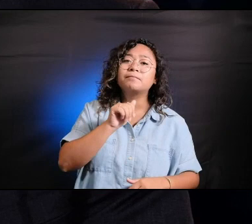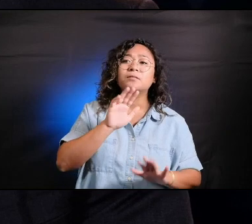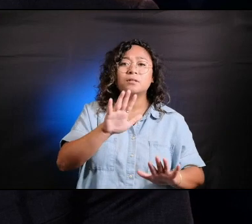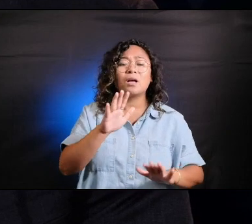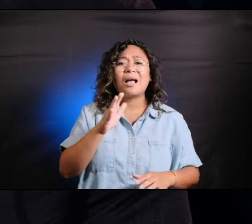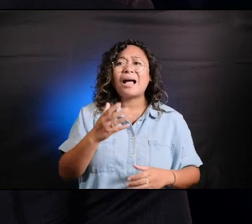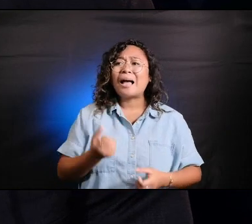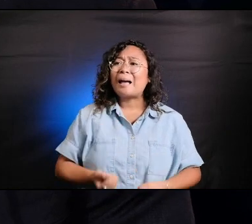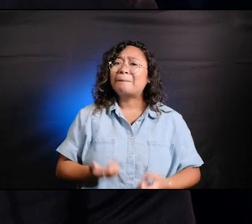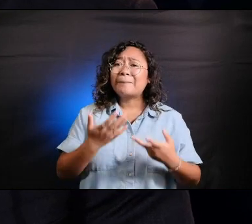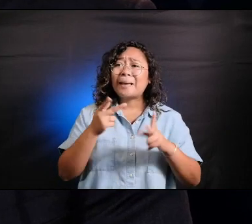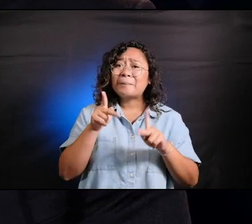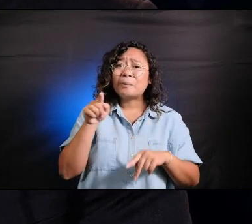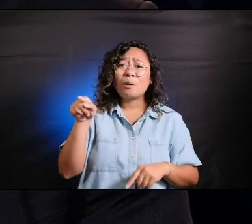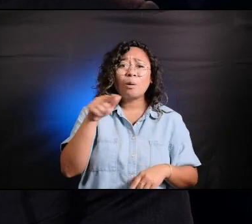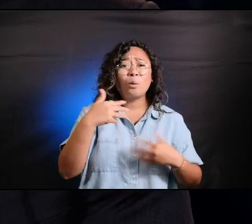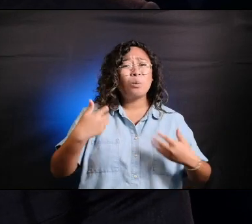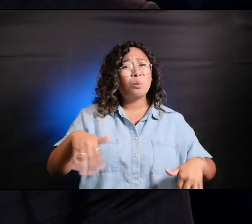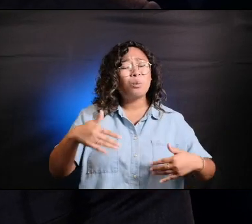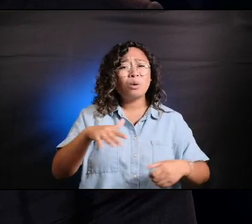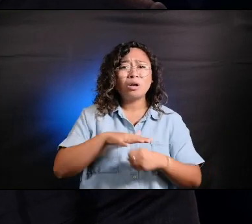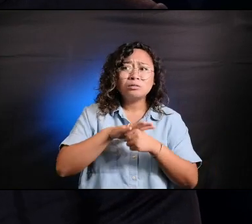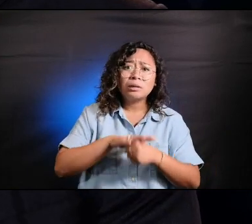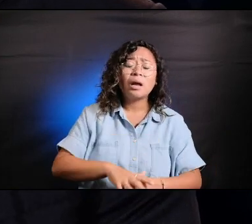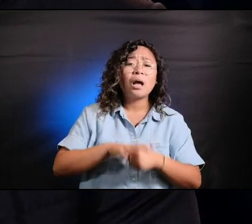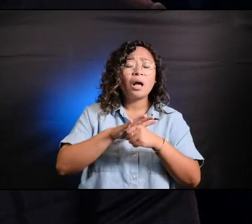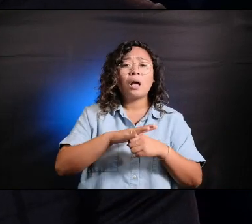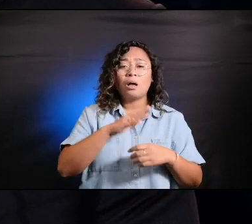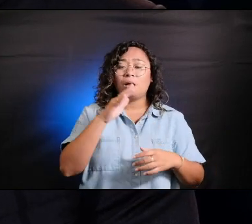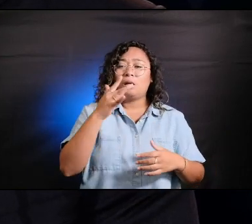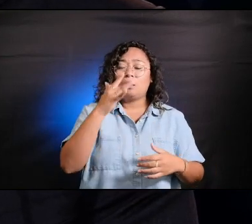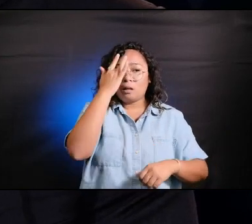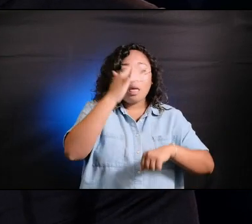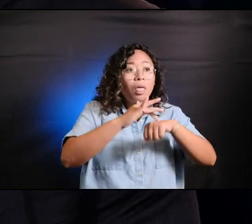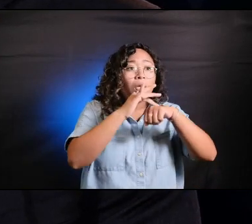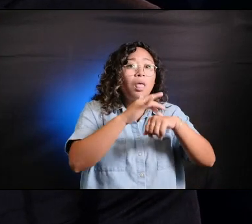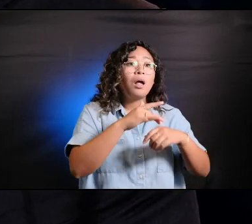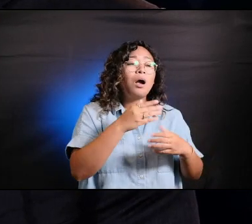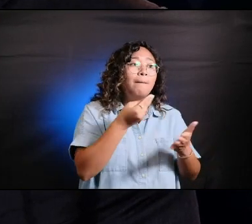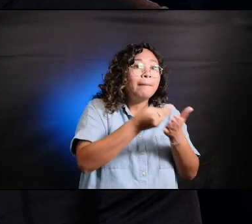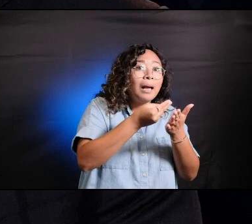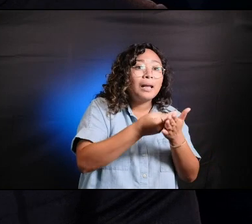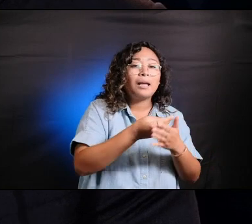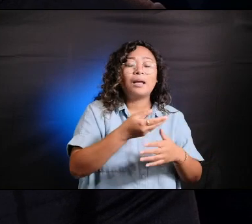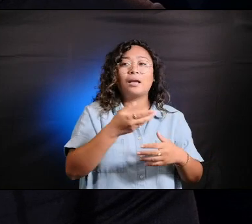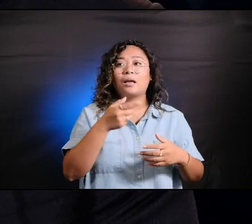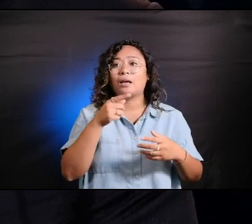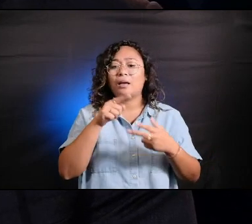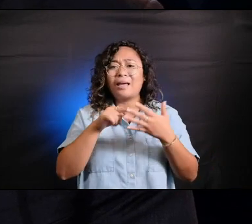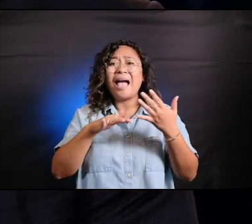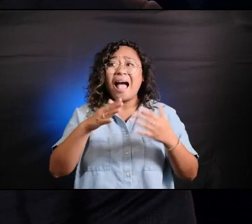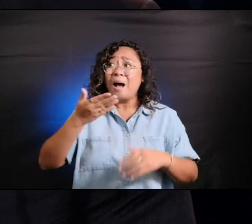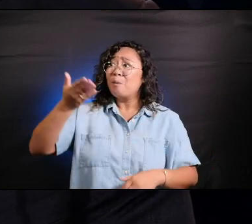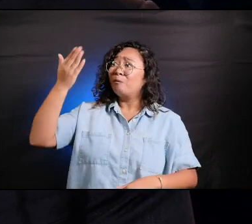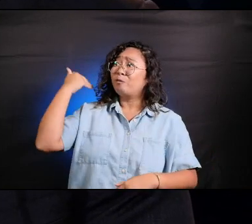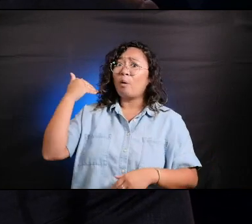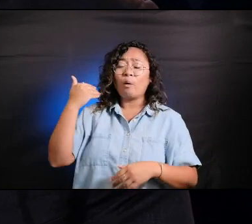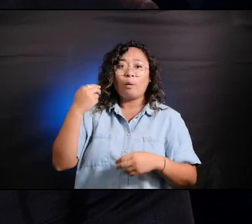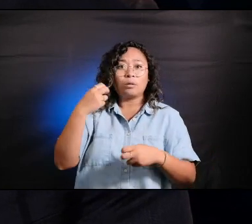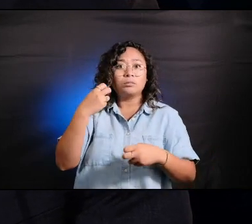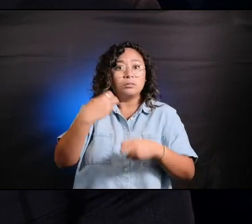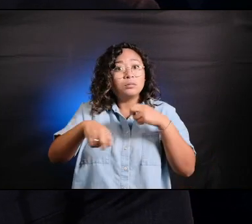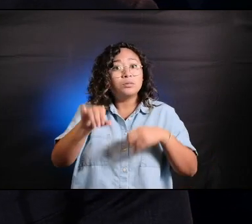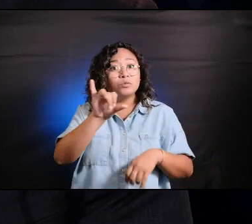are under all kinds of stress. Worried about the economy. I mean, this was stressful living before, now with this on